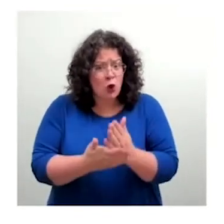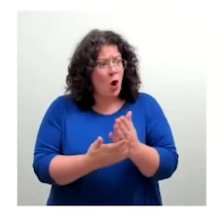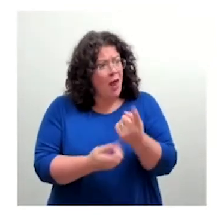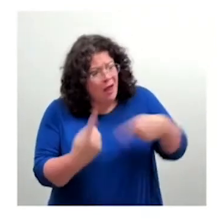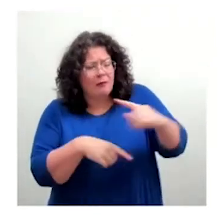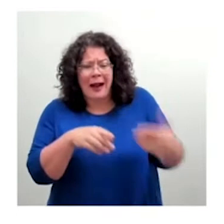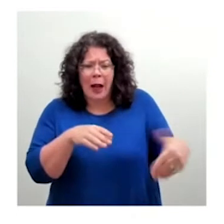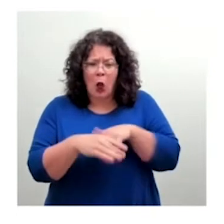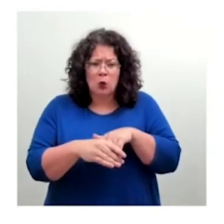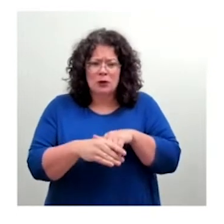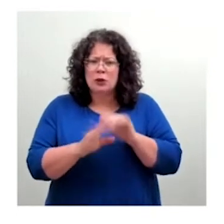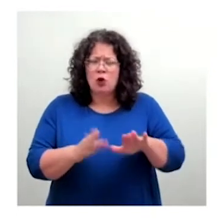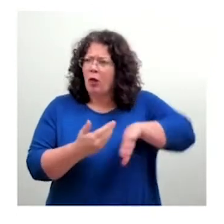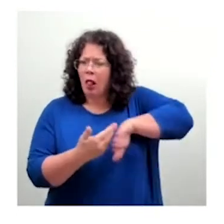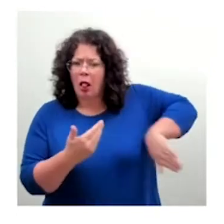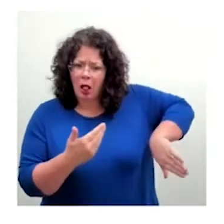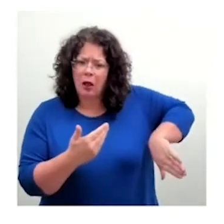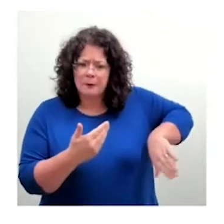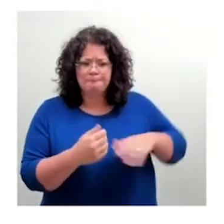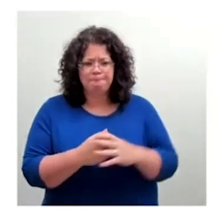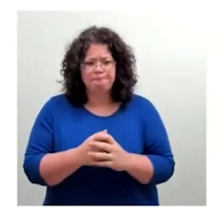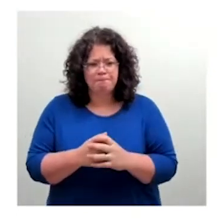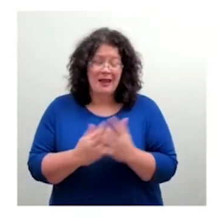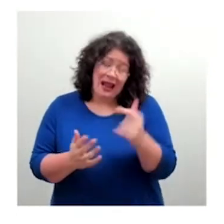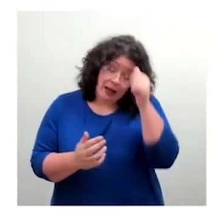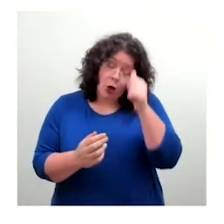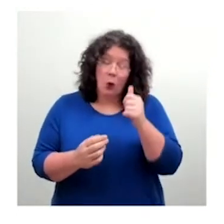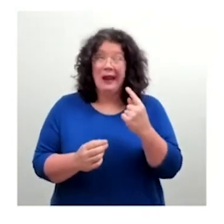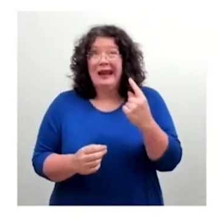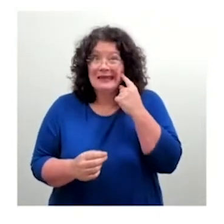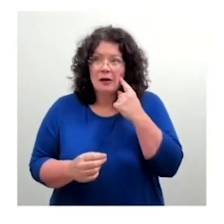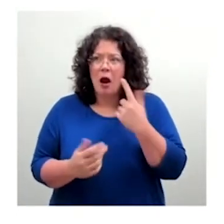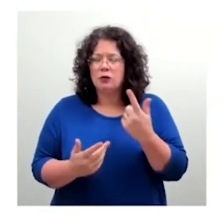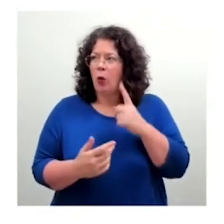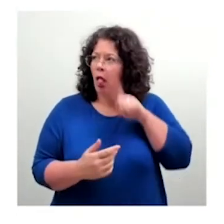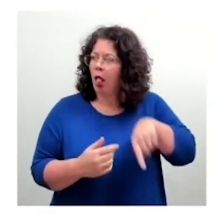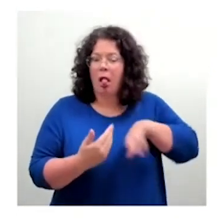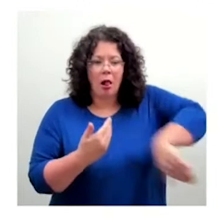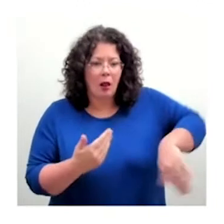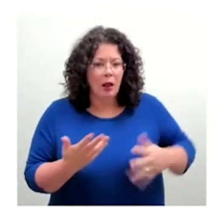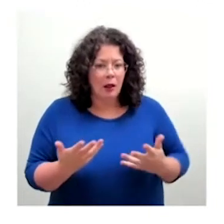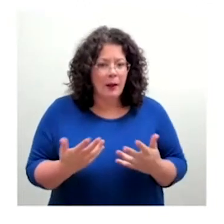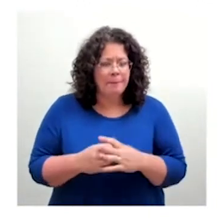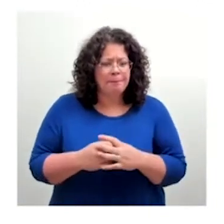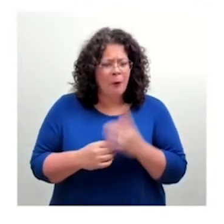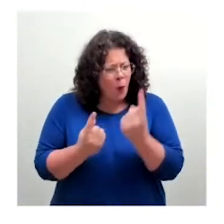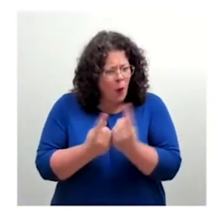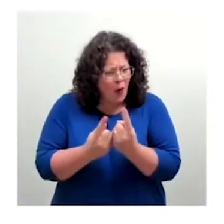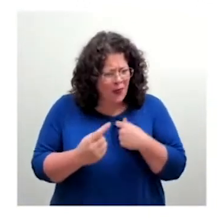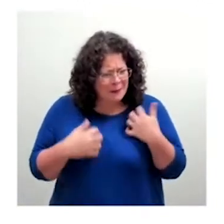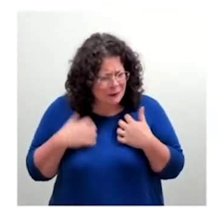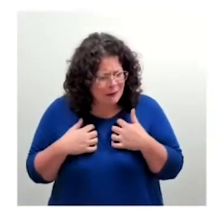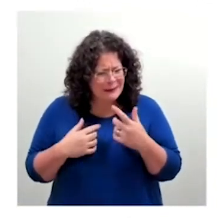helped this to happen in practice? Is it having a role like yours available?